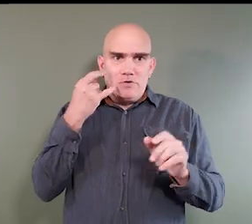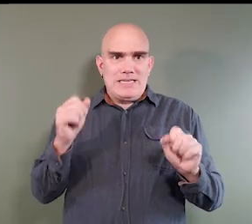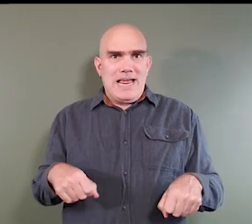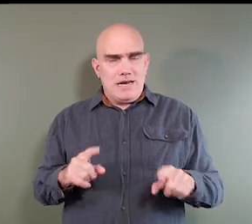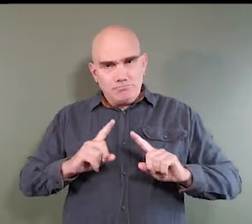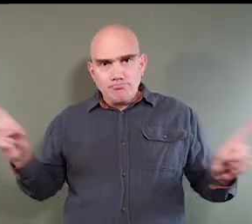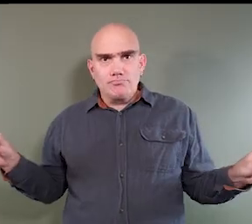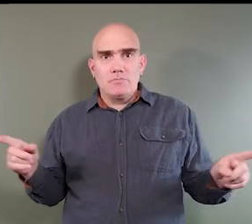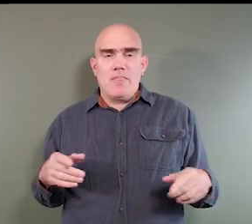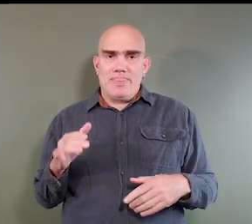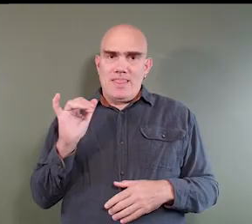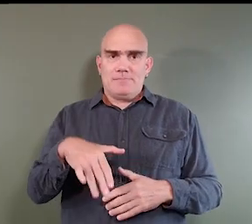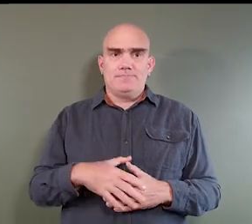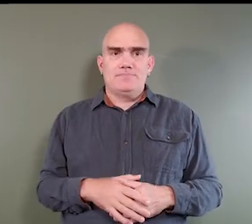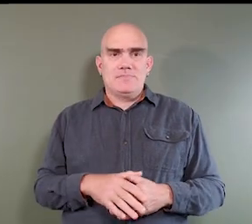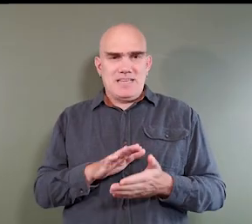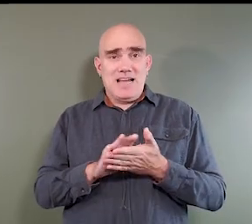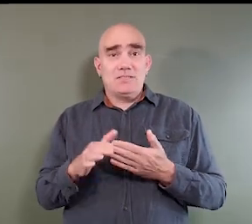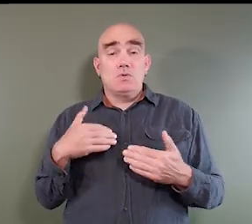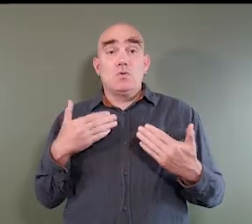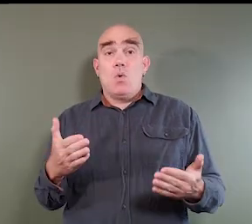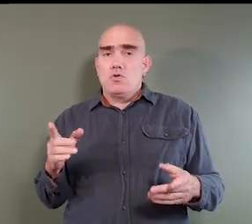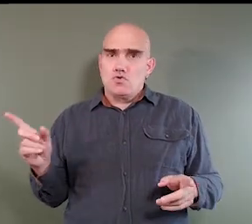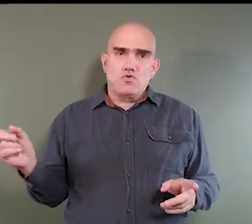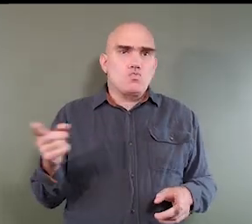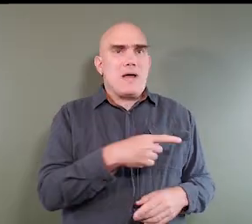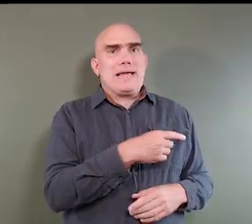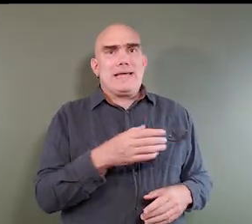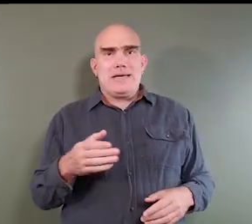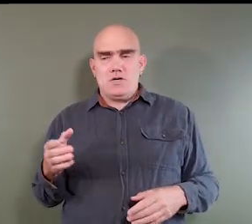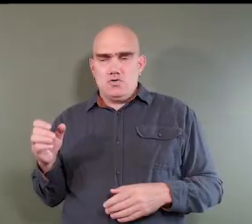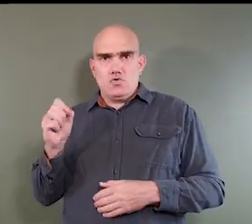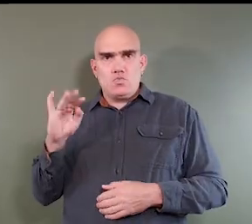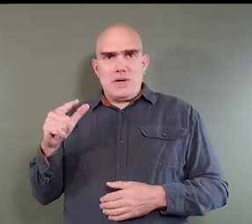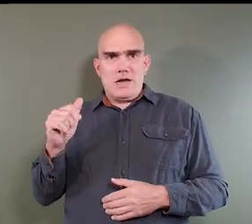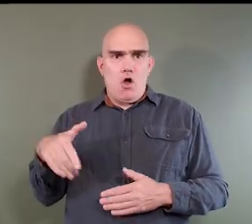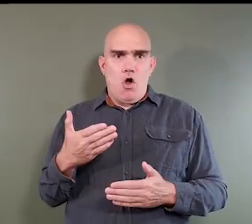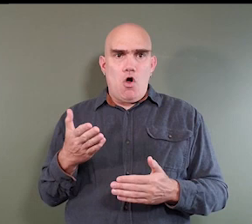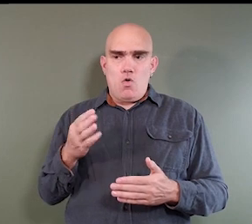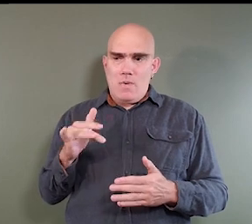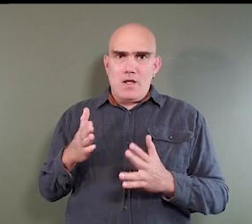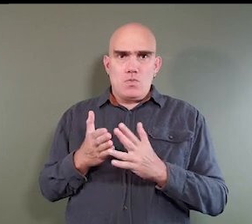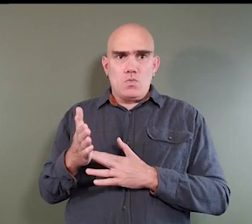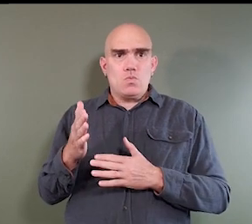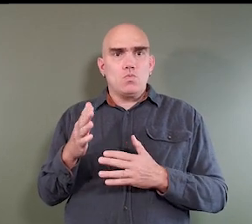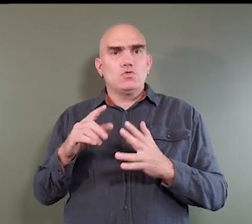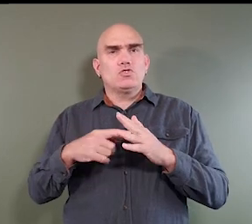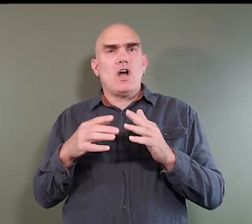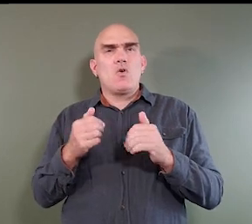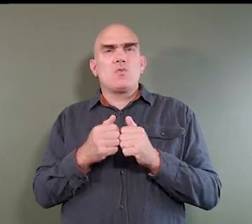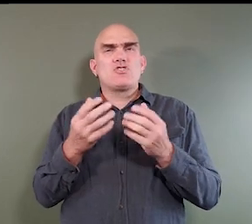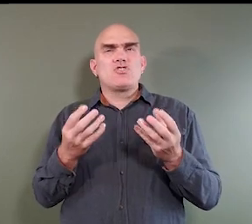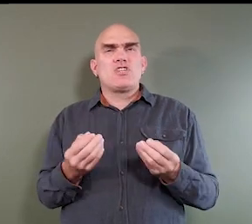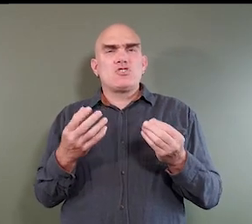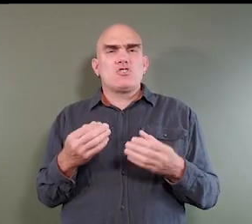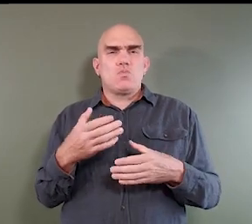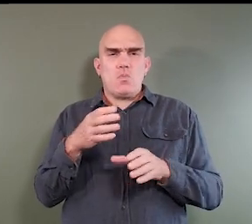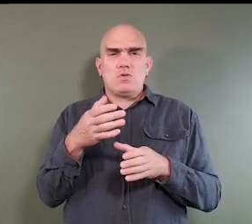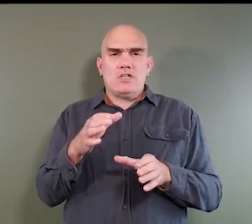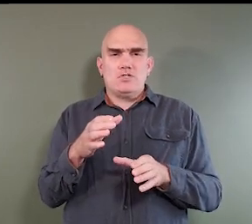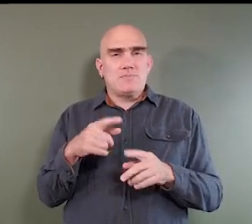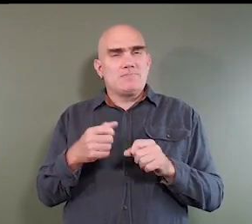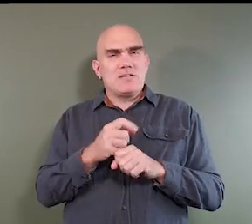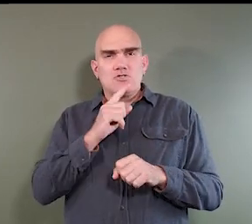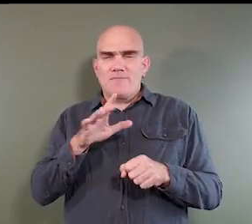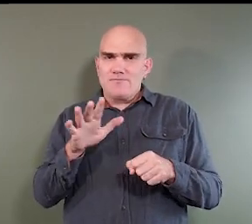go. Nice. And we're going to swing all the way through. Start out with a gentle rotation, but